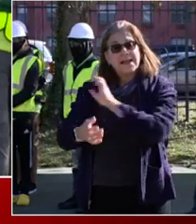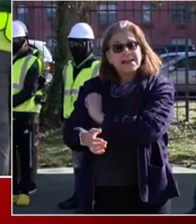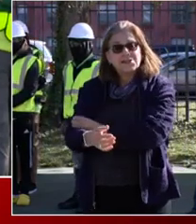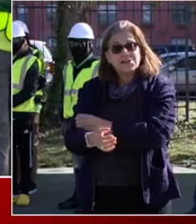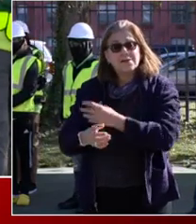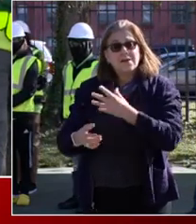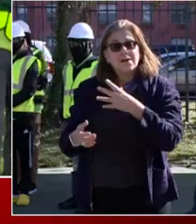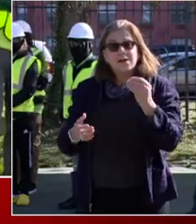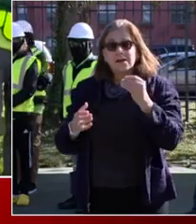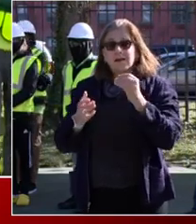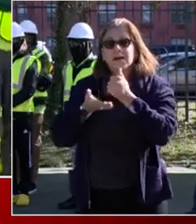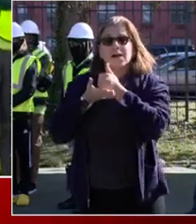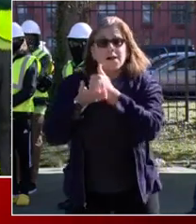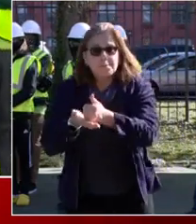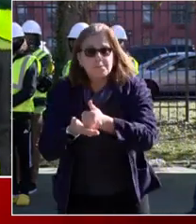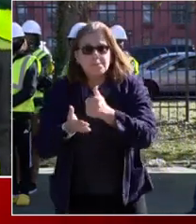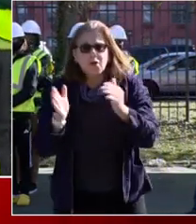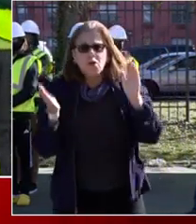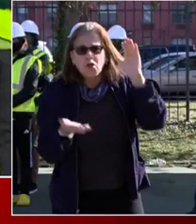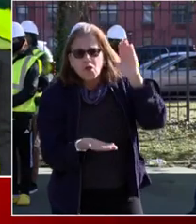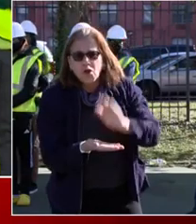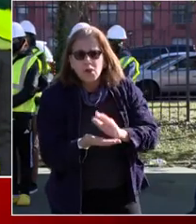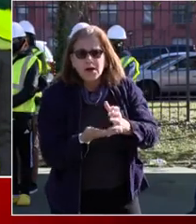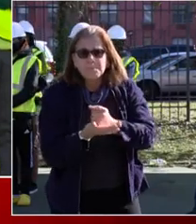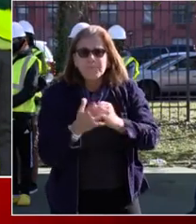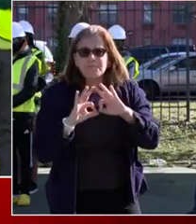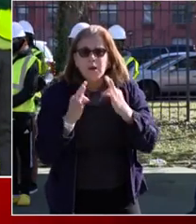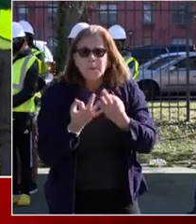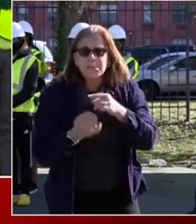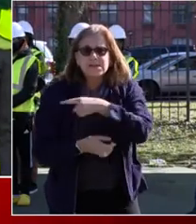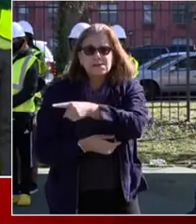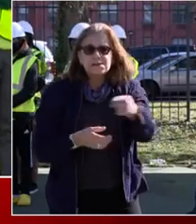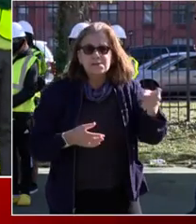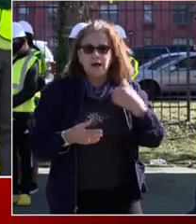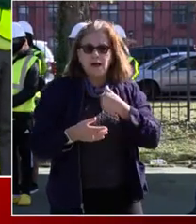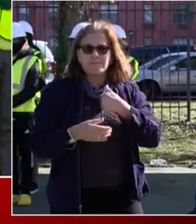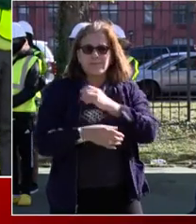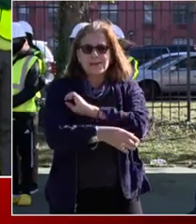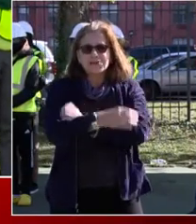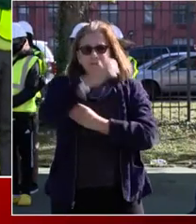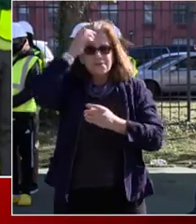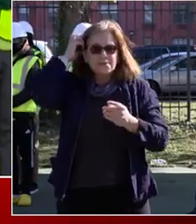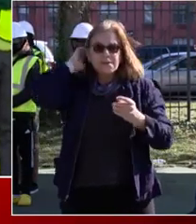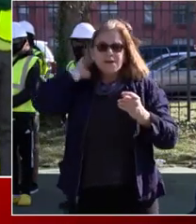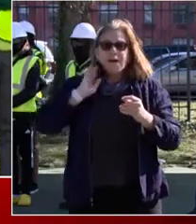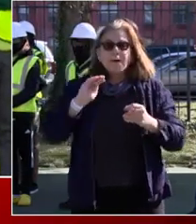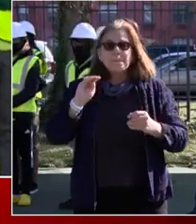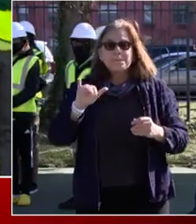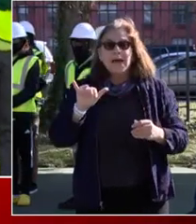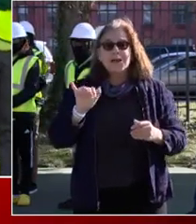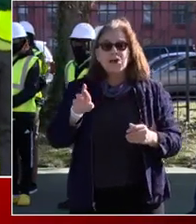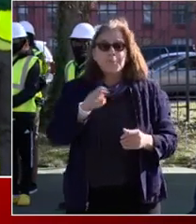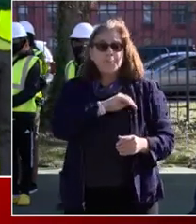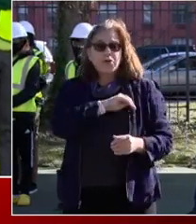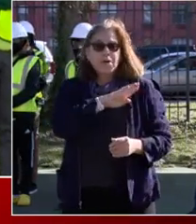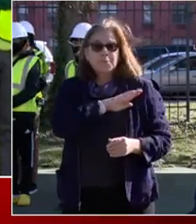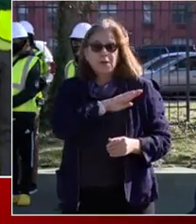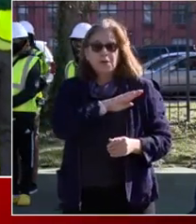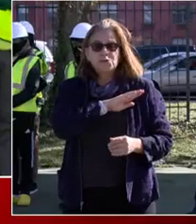of the district. I'm sure Mayor Muriel Bowser will tell you more about